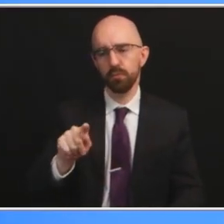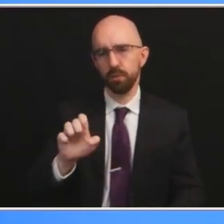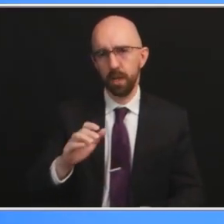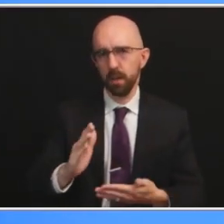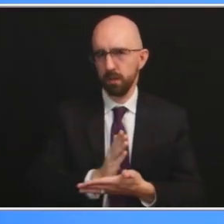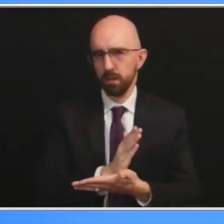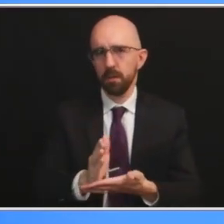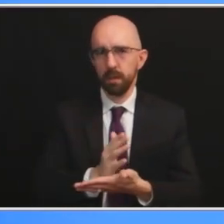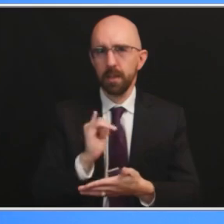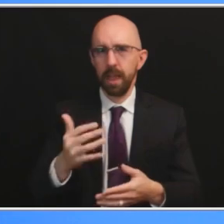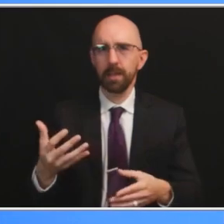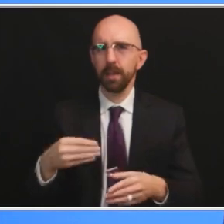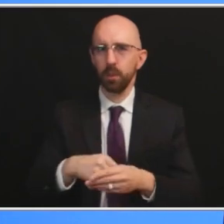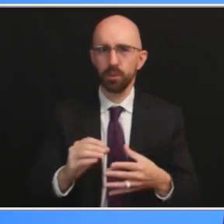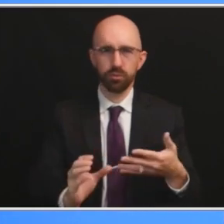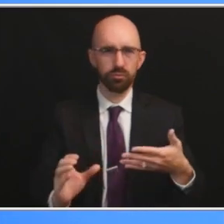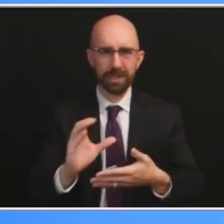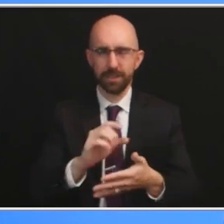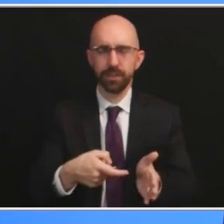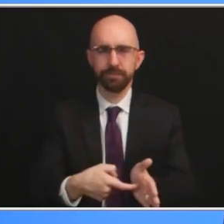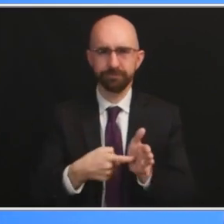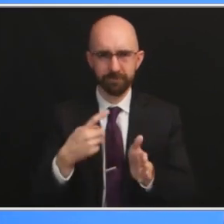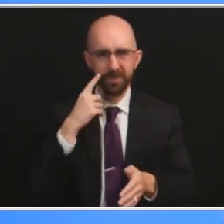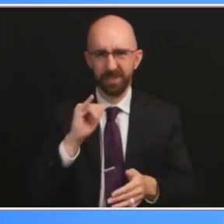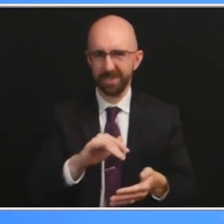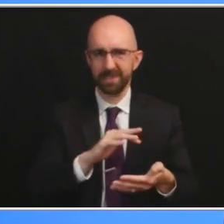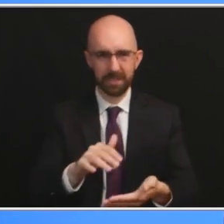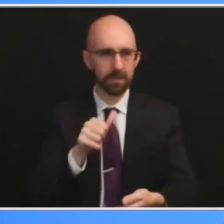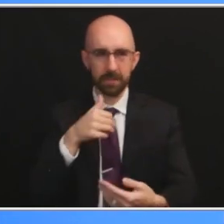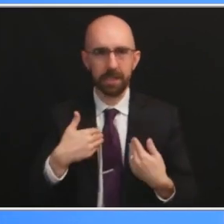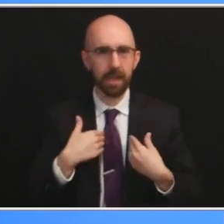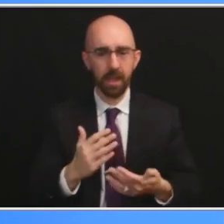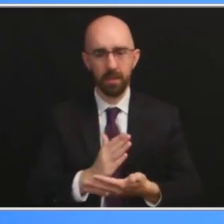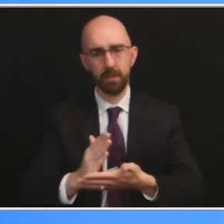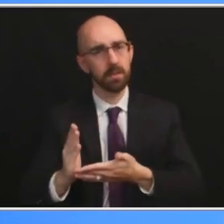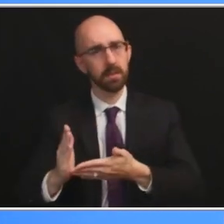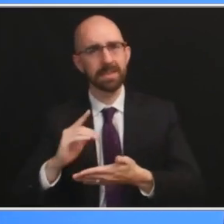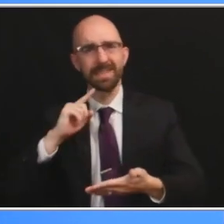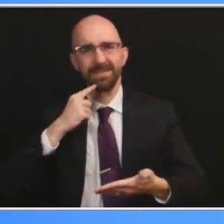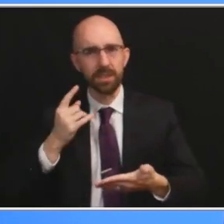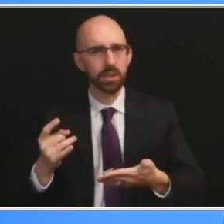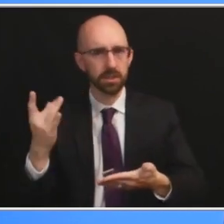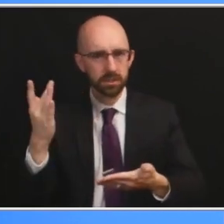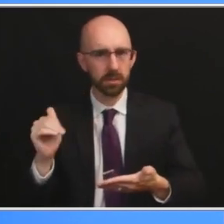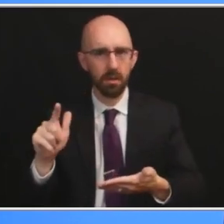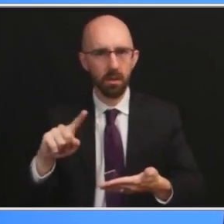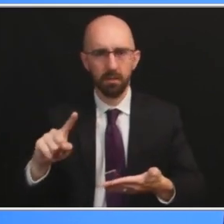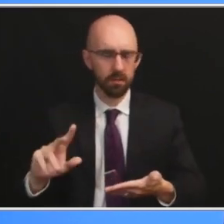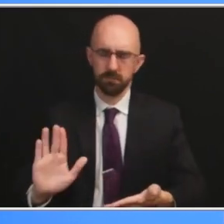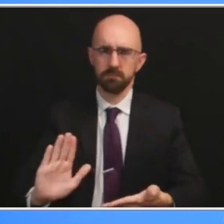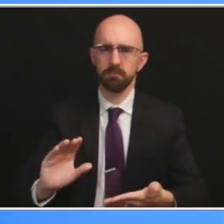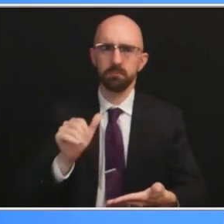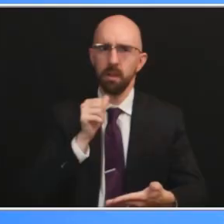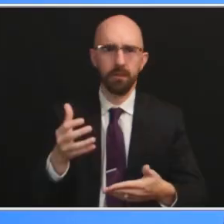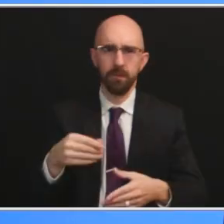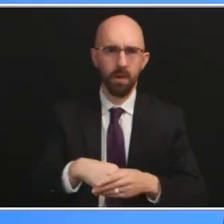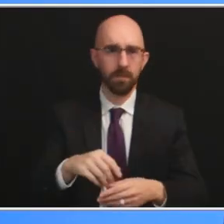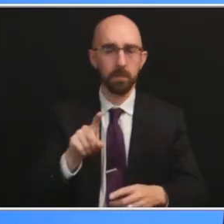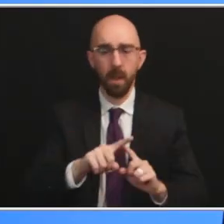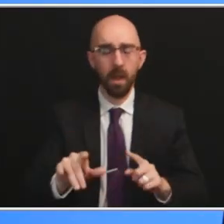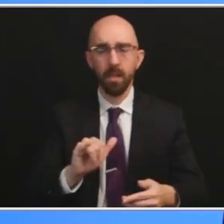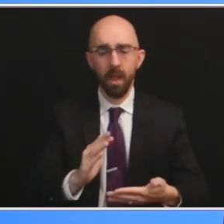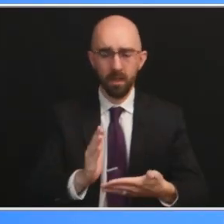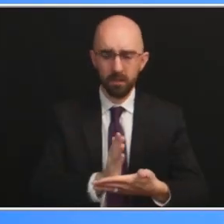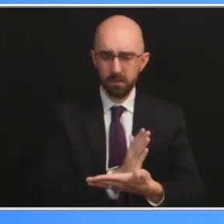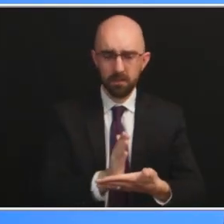inclusion criteria for the study. We did not have severe Alzheimer's patients, but those that were anywhere from the